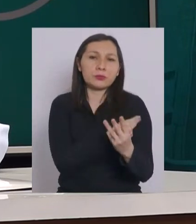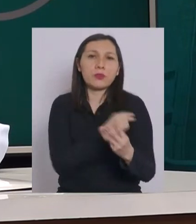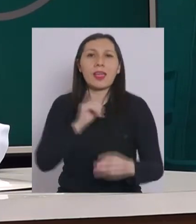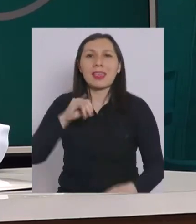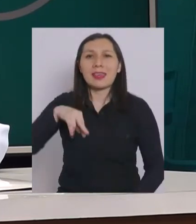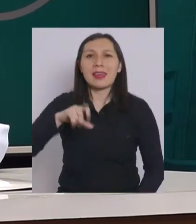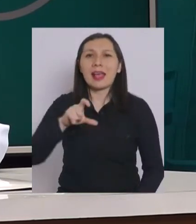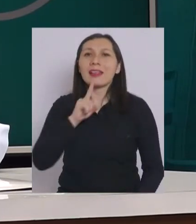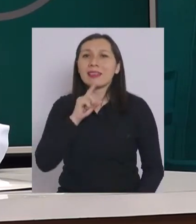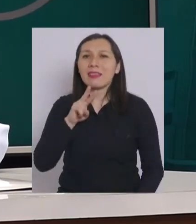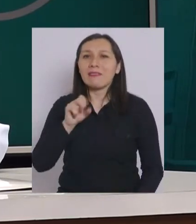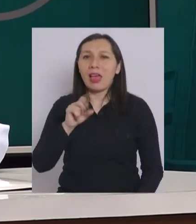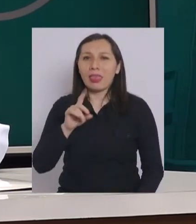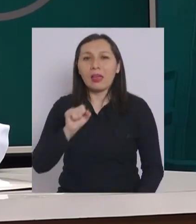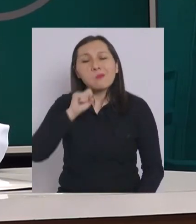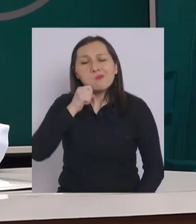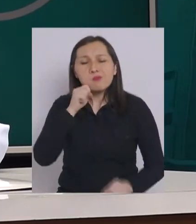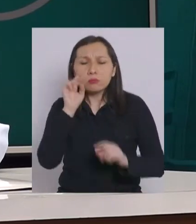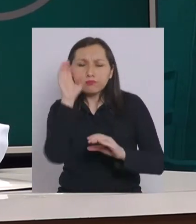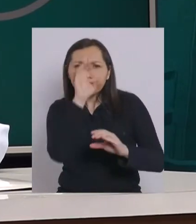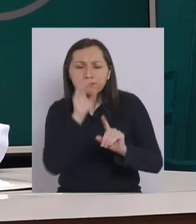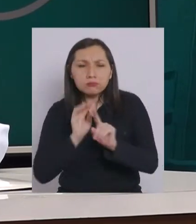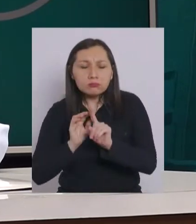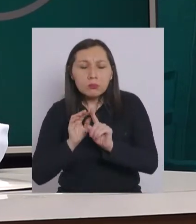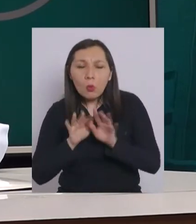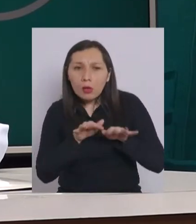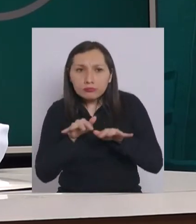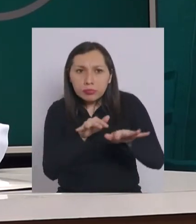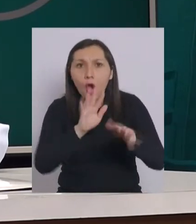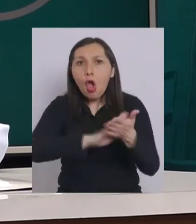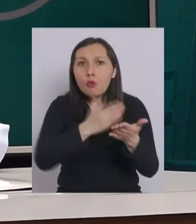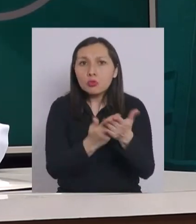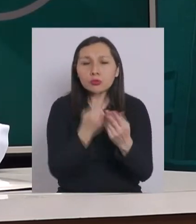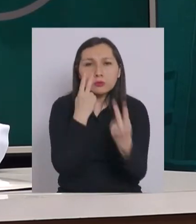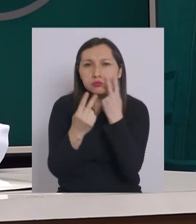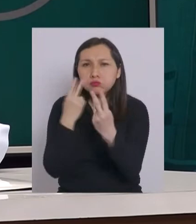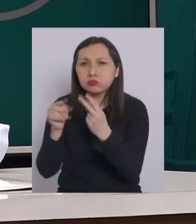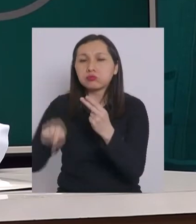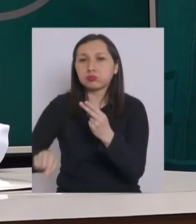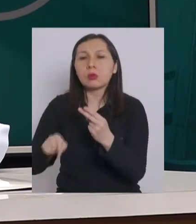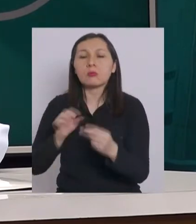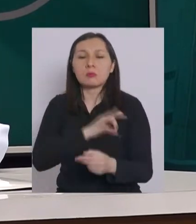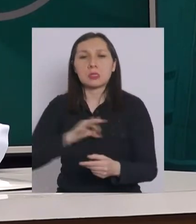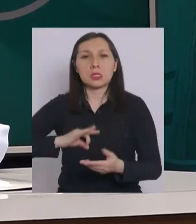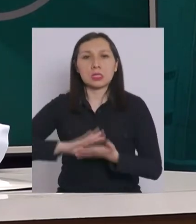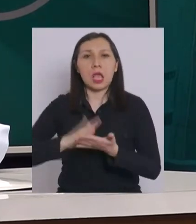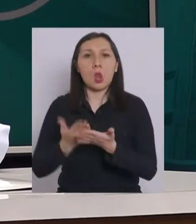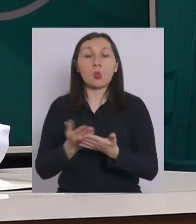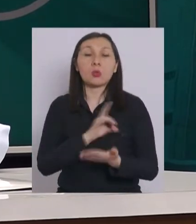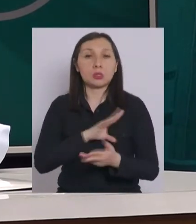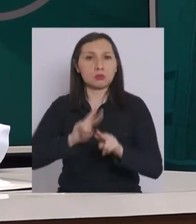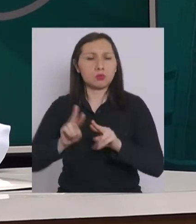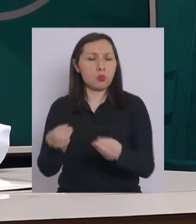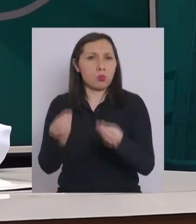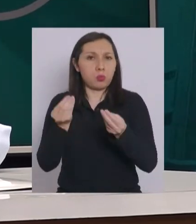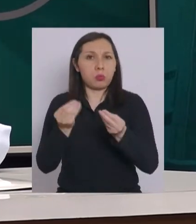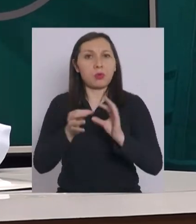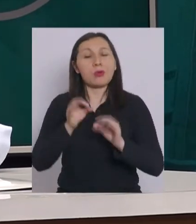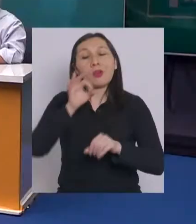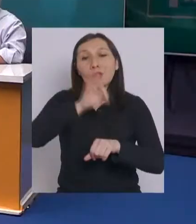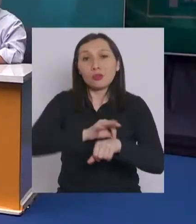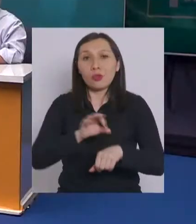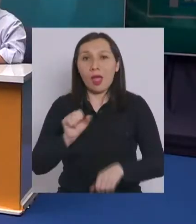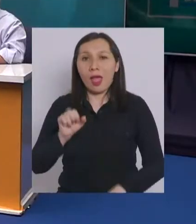the trial of the use of inactivated vaccines that was conducted